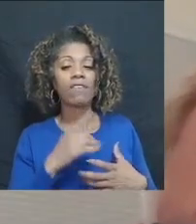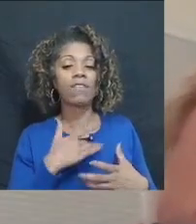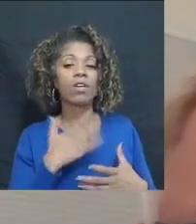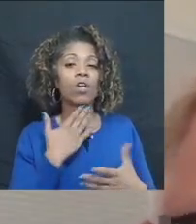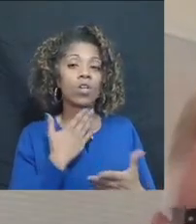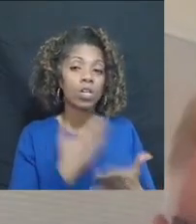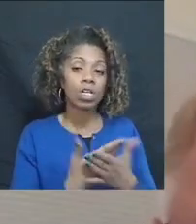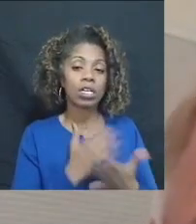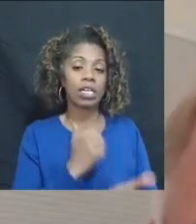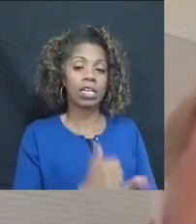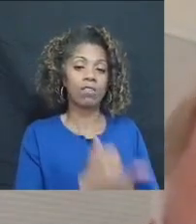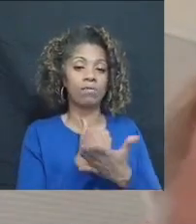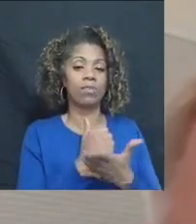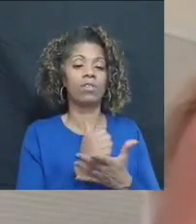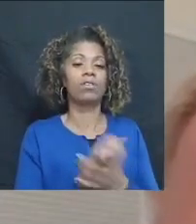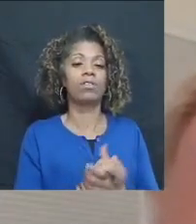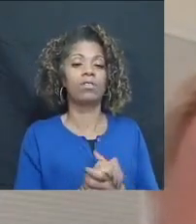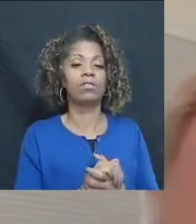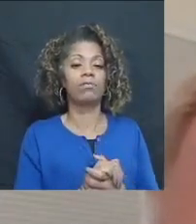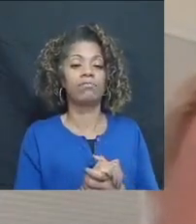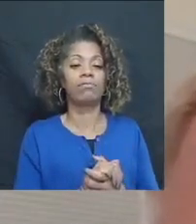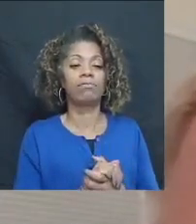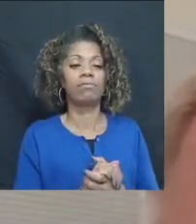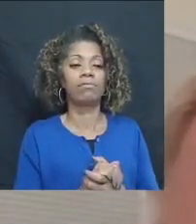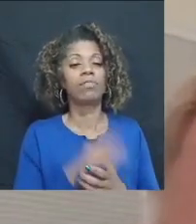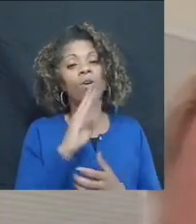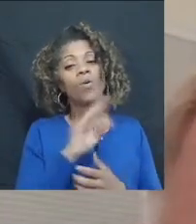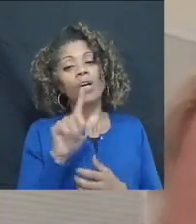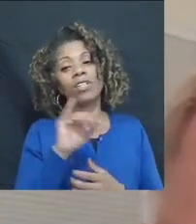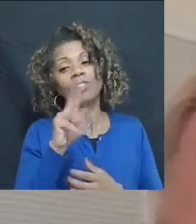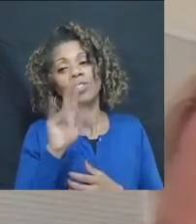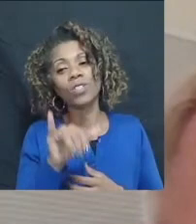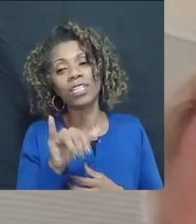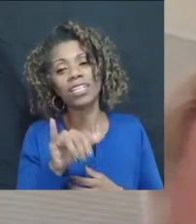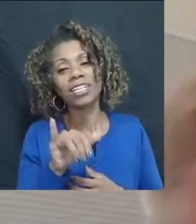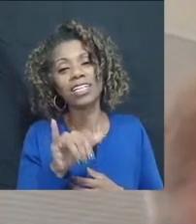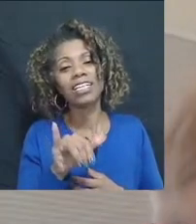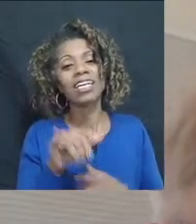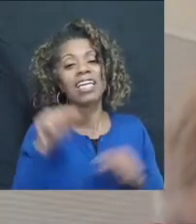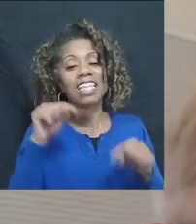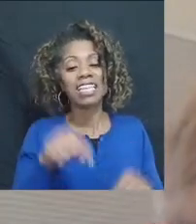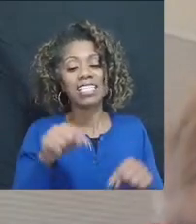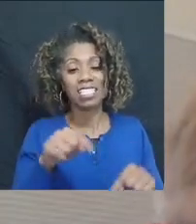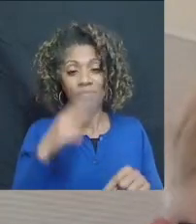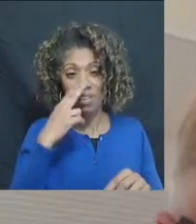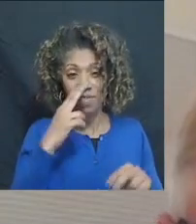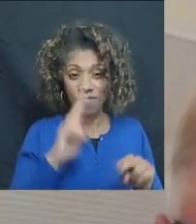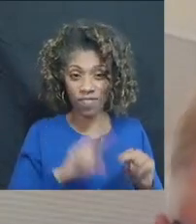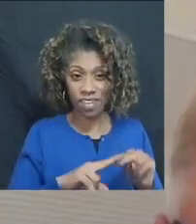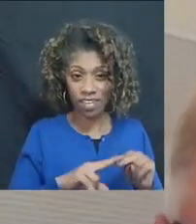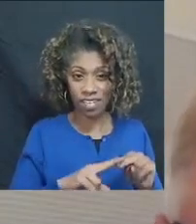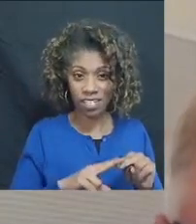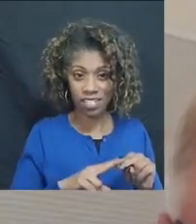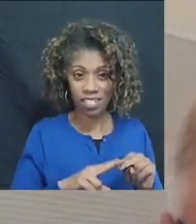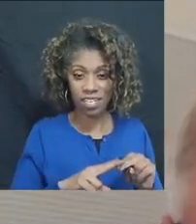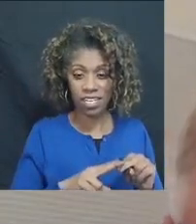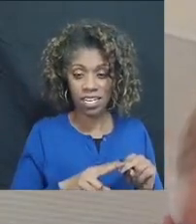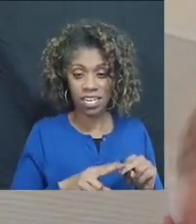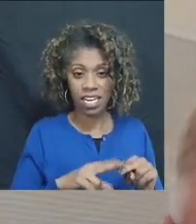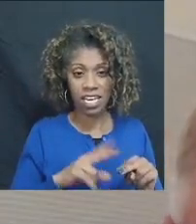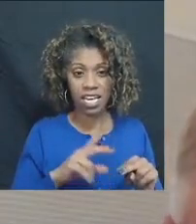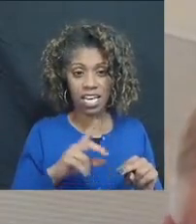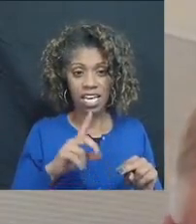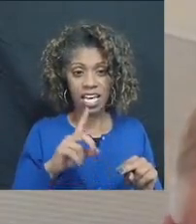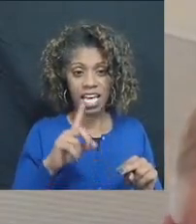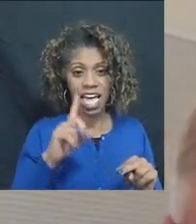Absolutely. Well, Judy, this has been a lot of fun. Yes. And I think we're going to end this by playing your daughter's